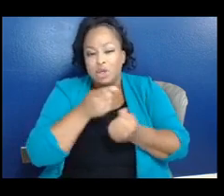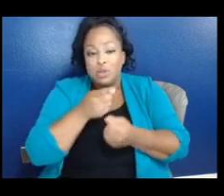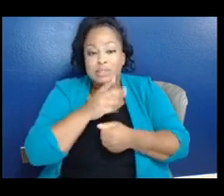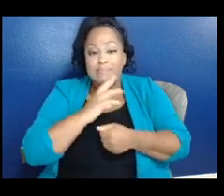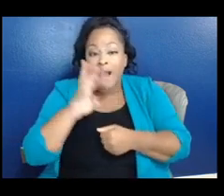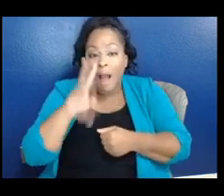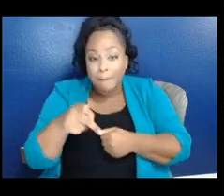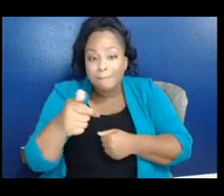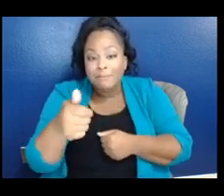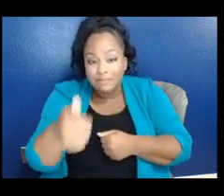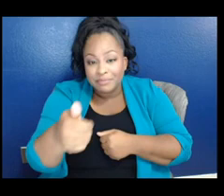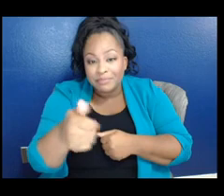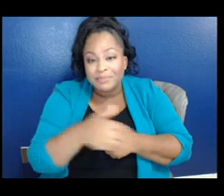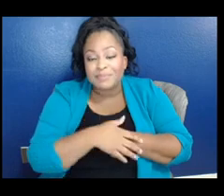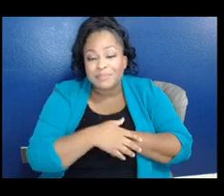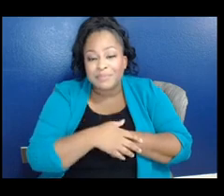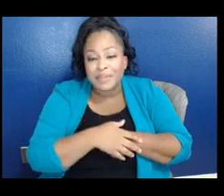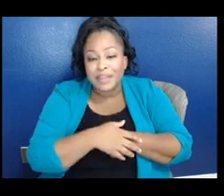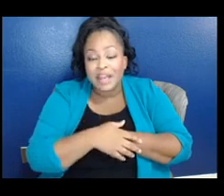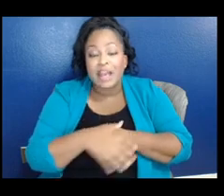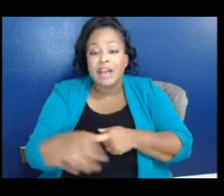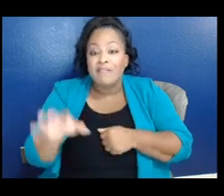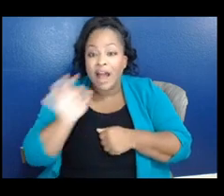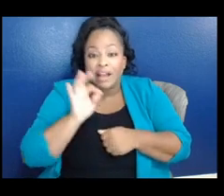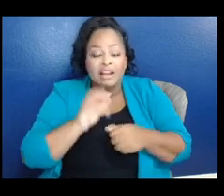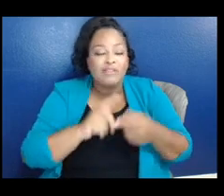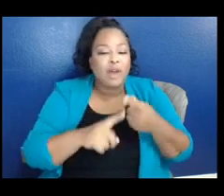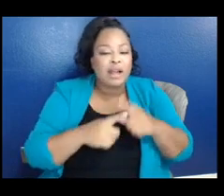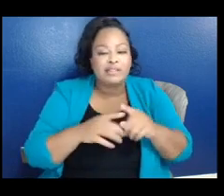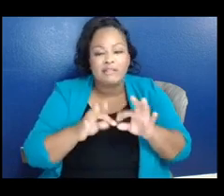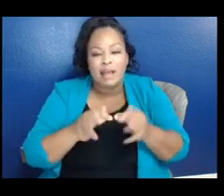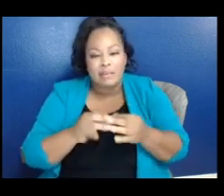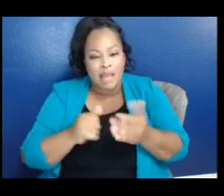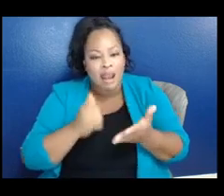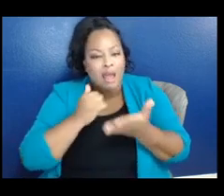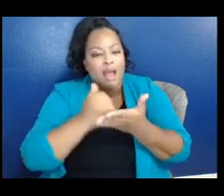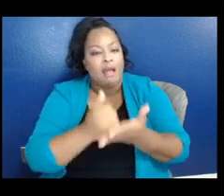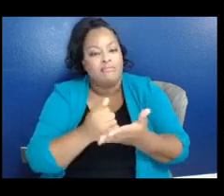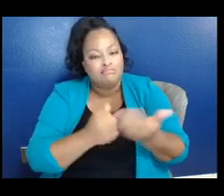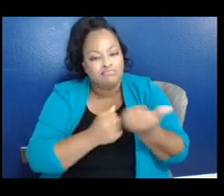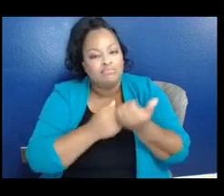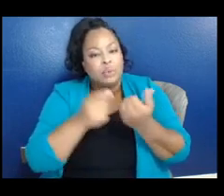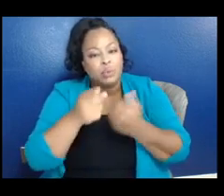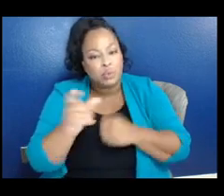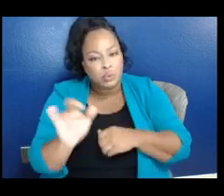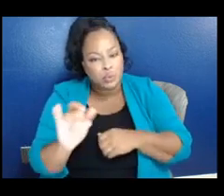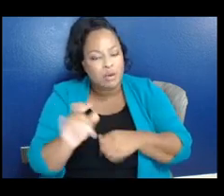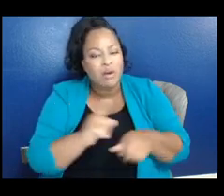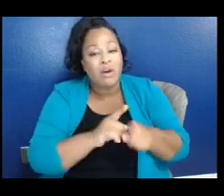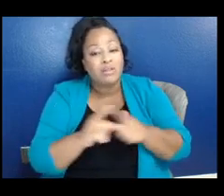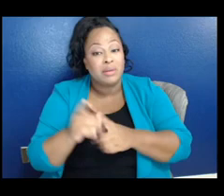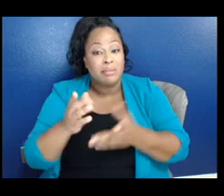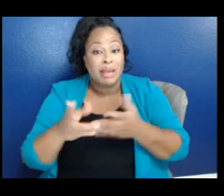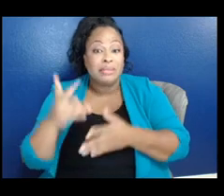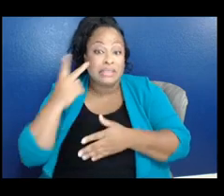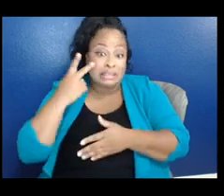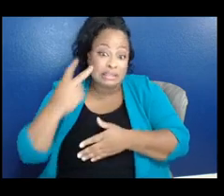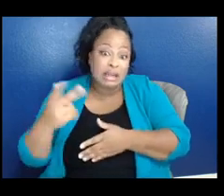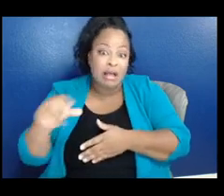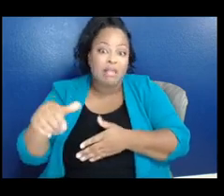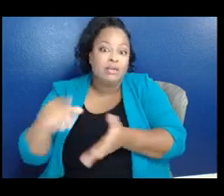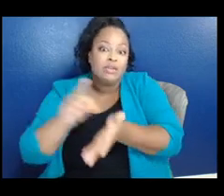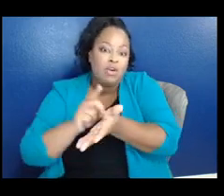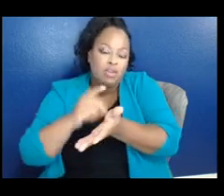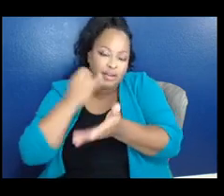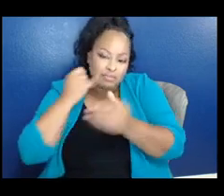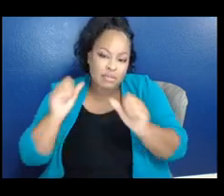are speaking up for yourself, finding friends, family who can do that for you as well, and if possible, seeing another doctor.